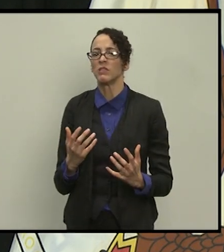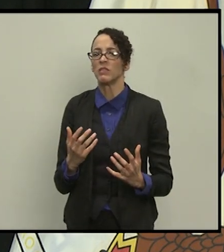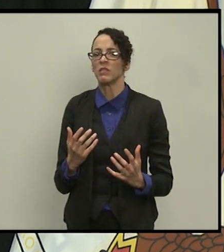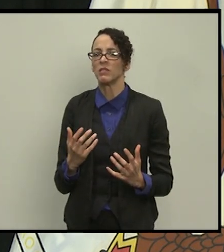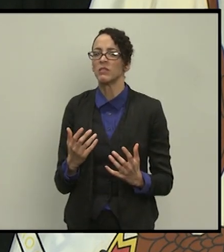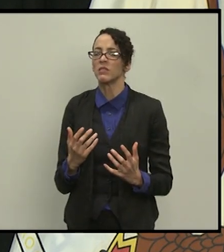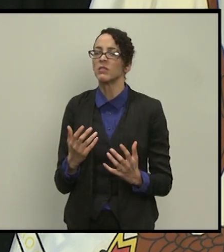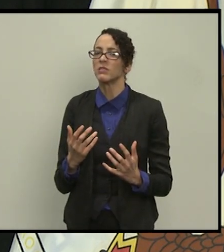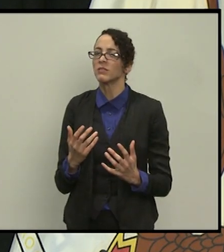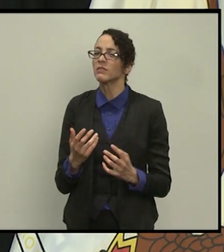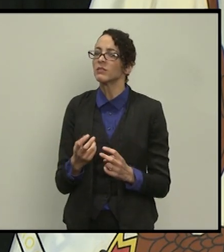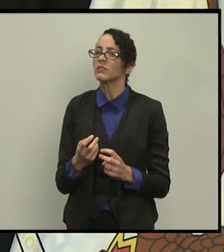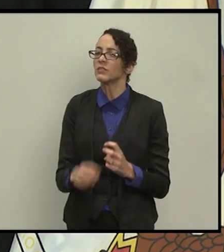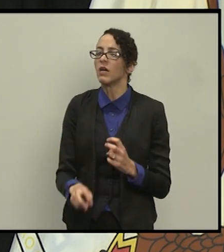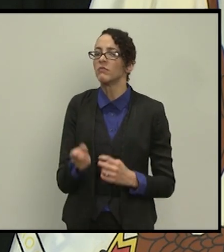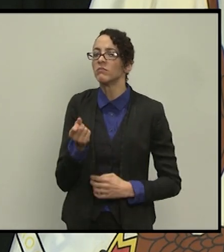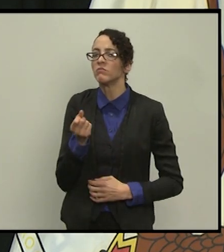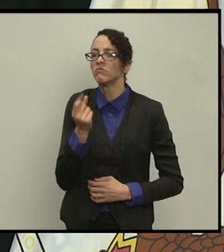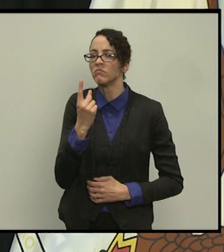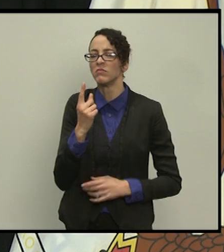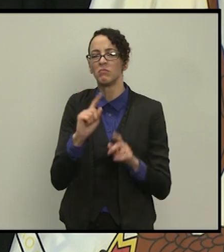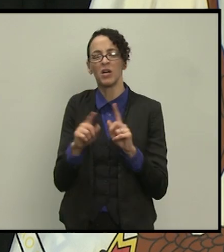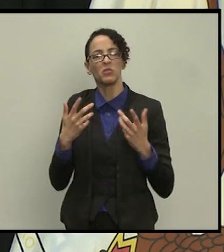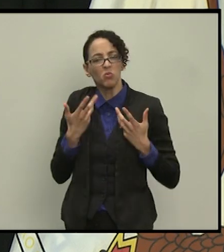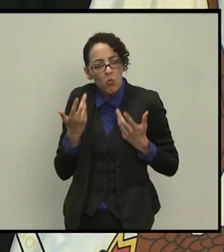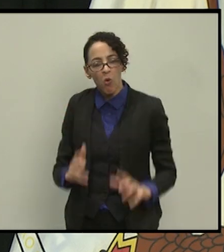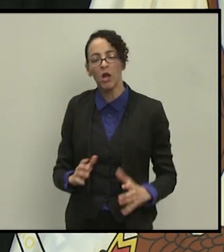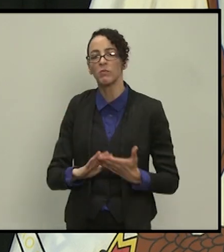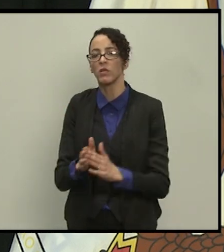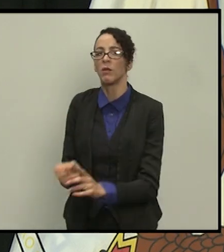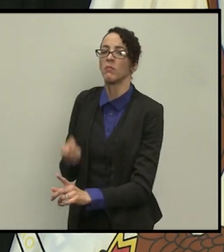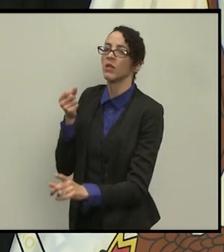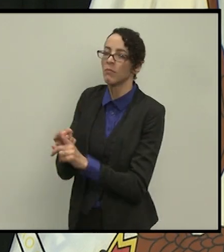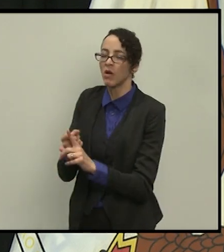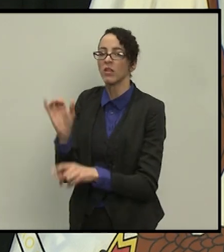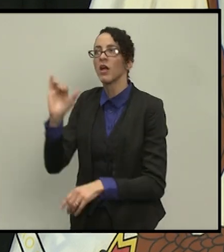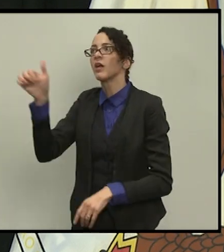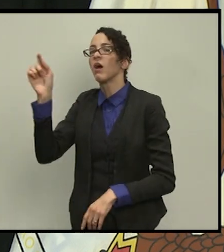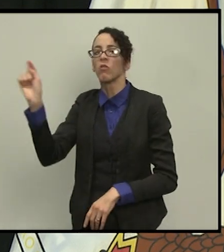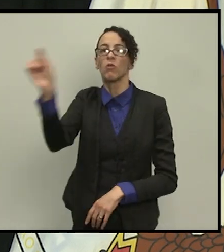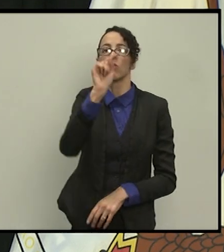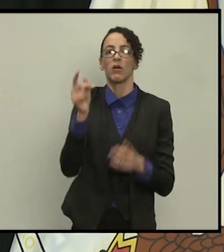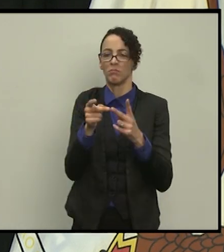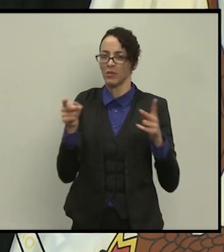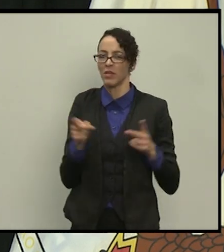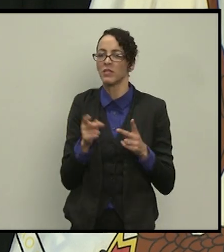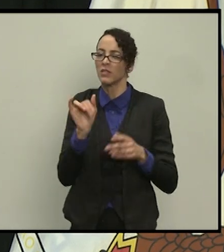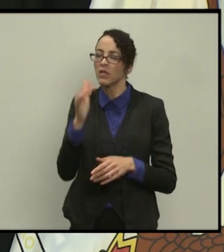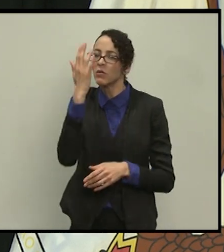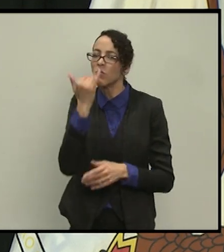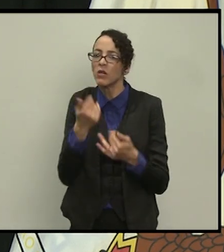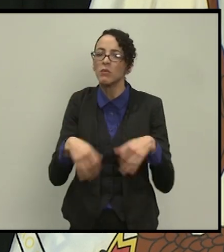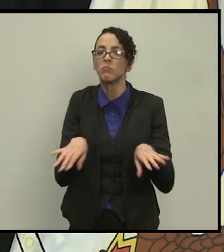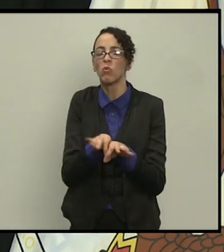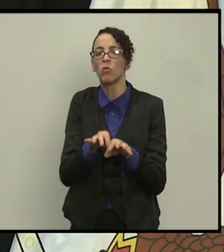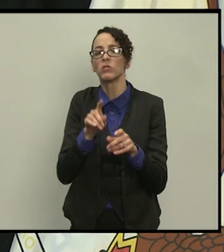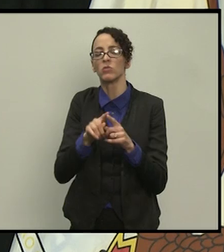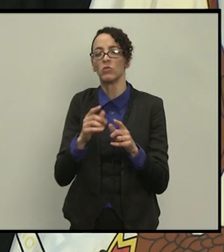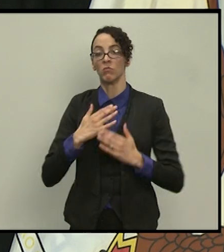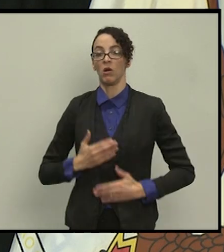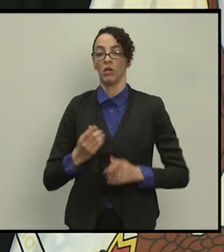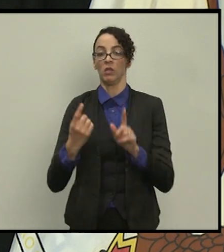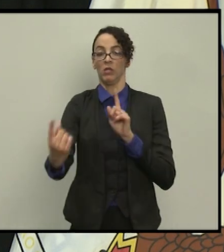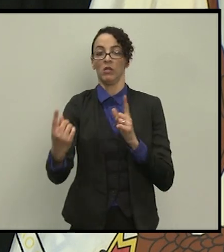elsewhere. And we really need to continue to commit ourselves to taking the social distancing and other public health measures